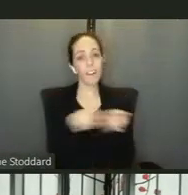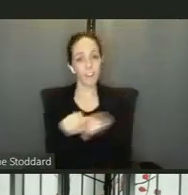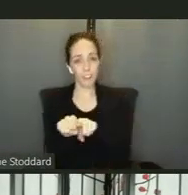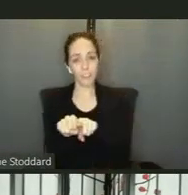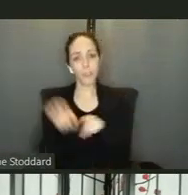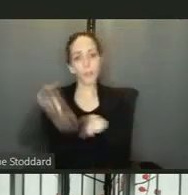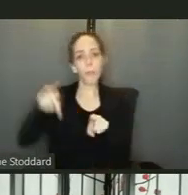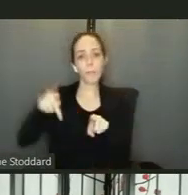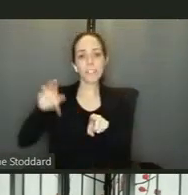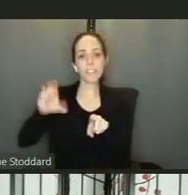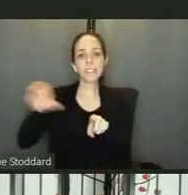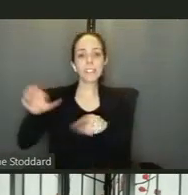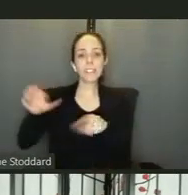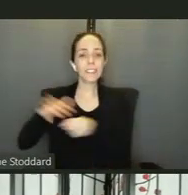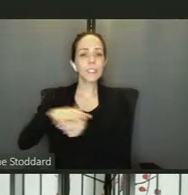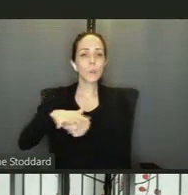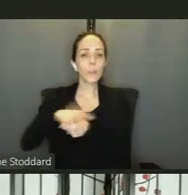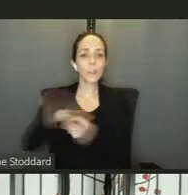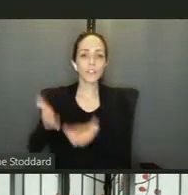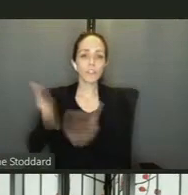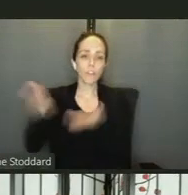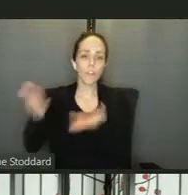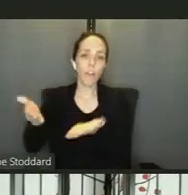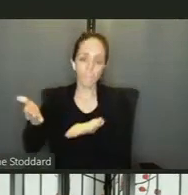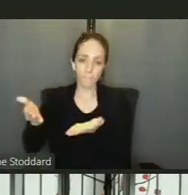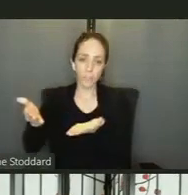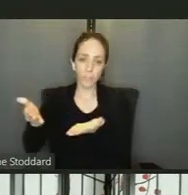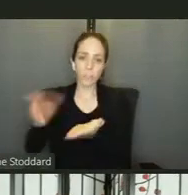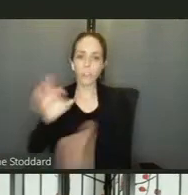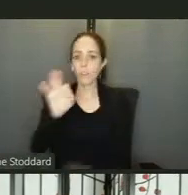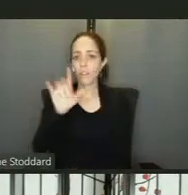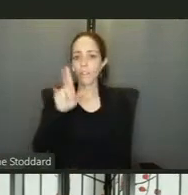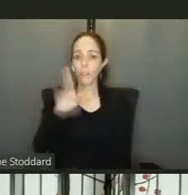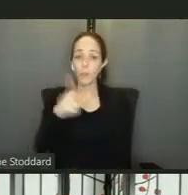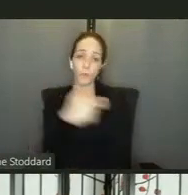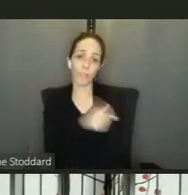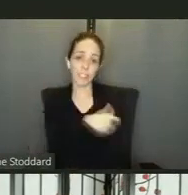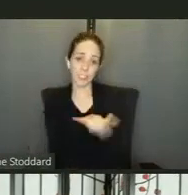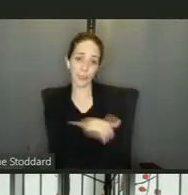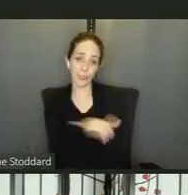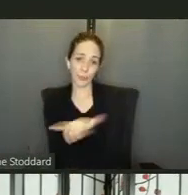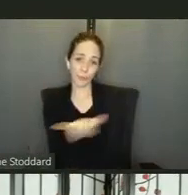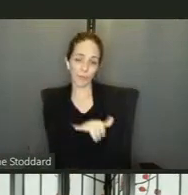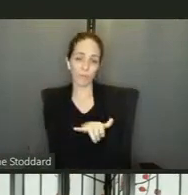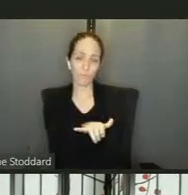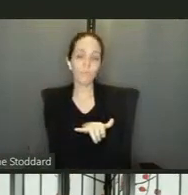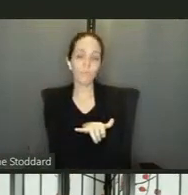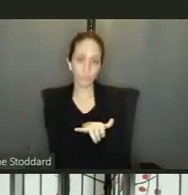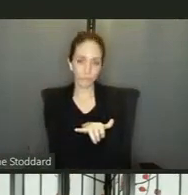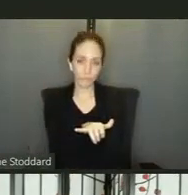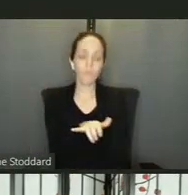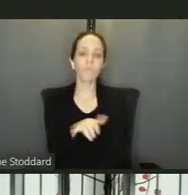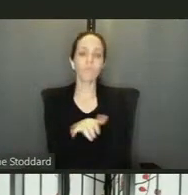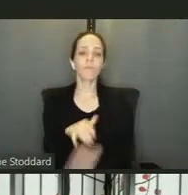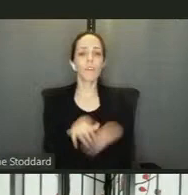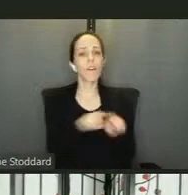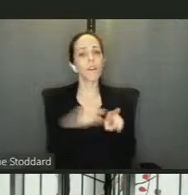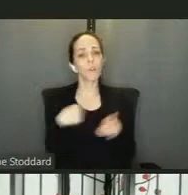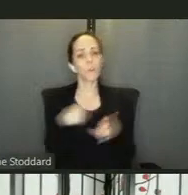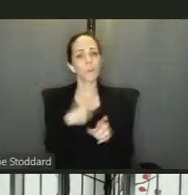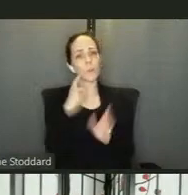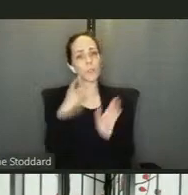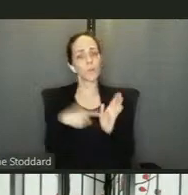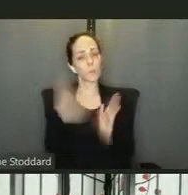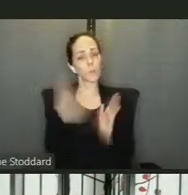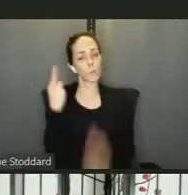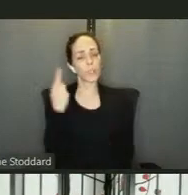PCC location, we offer the flu vaccine. With that effort, one of the things that we've realized as we